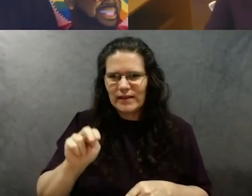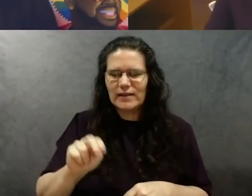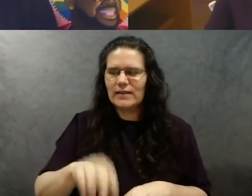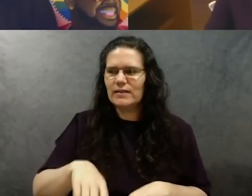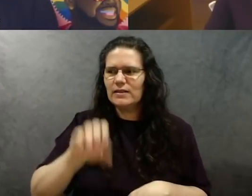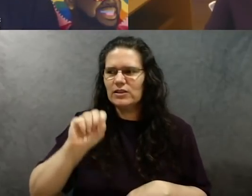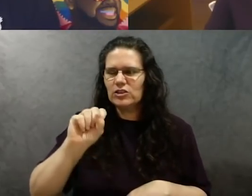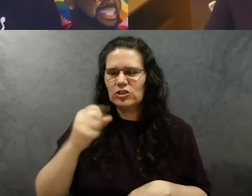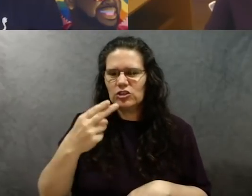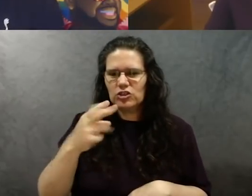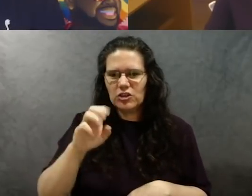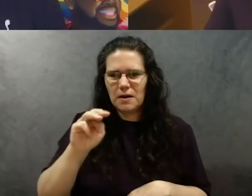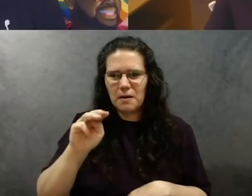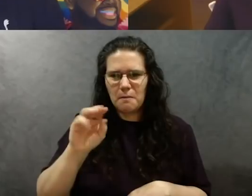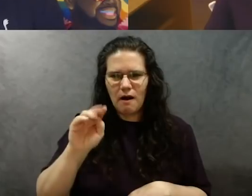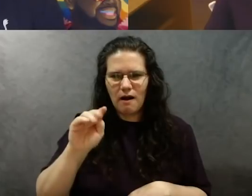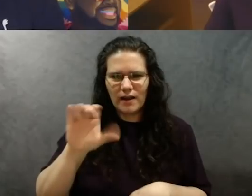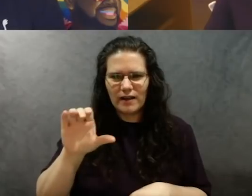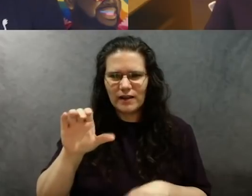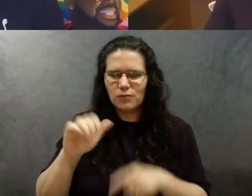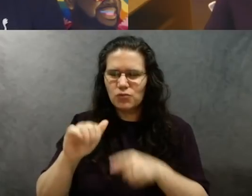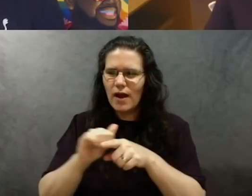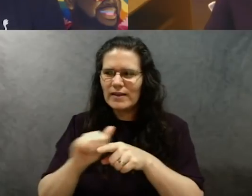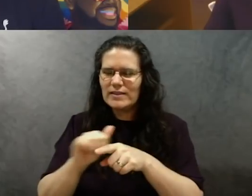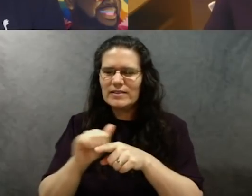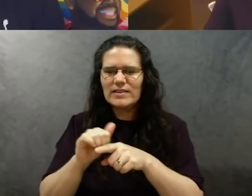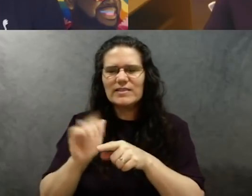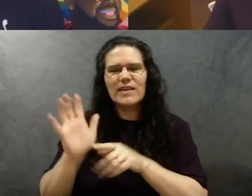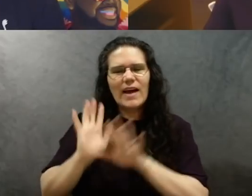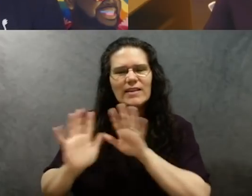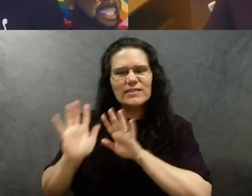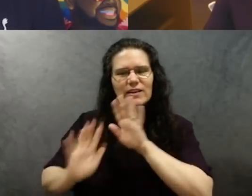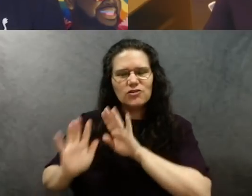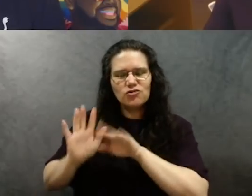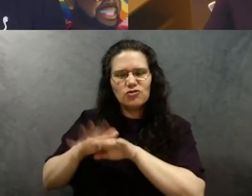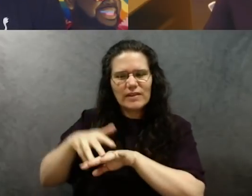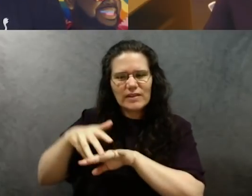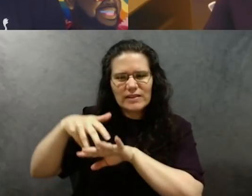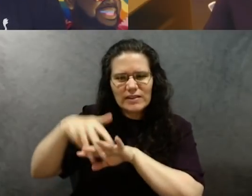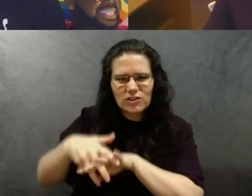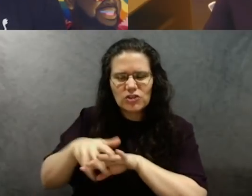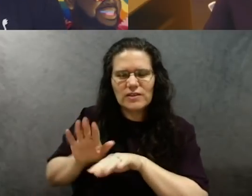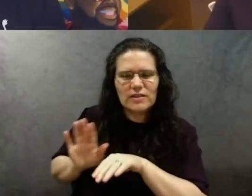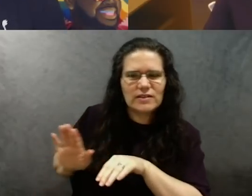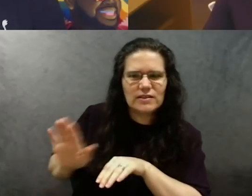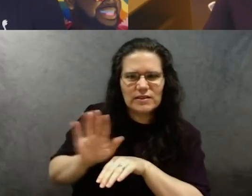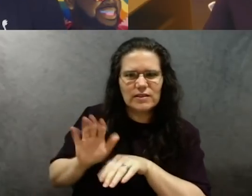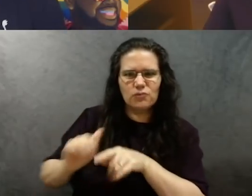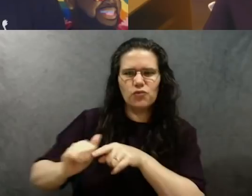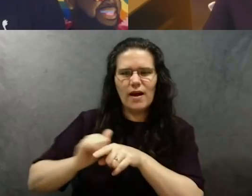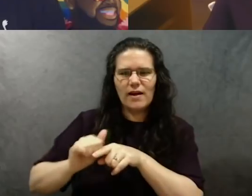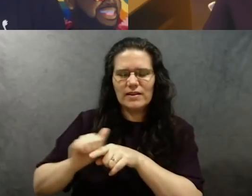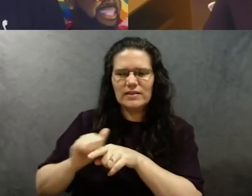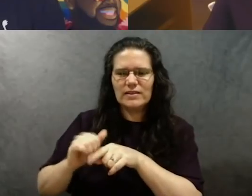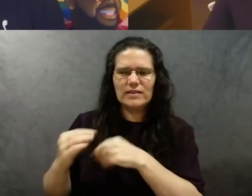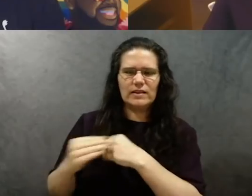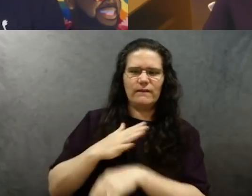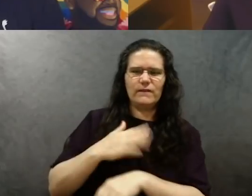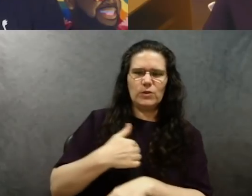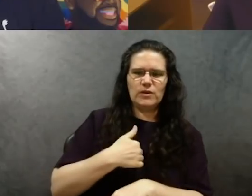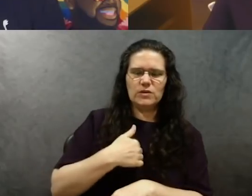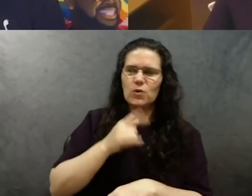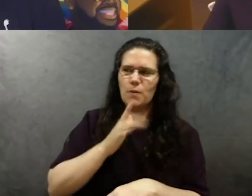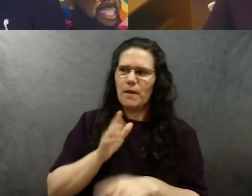practices and ancestral indigenous practices. So I'm really into really developing relationships